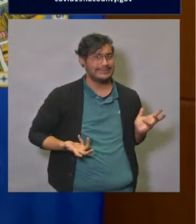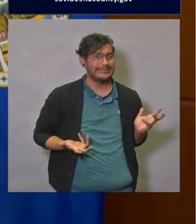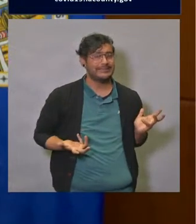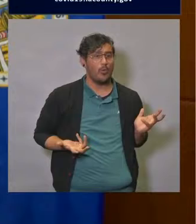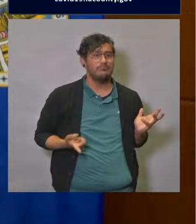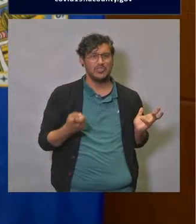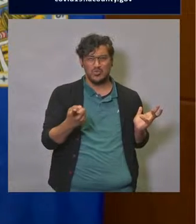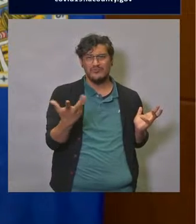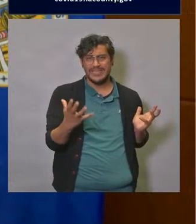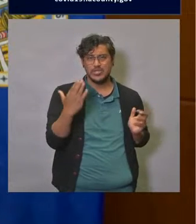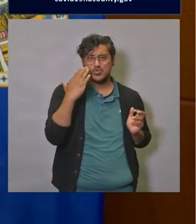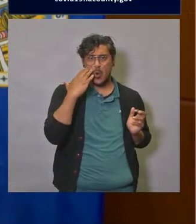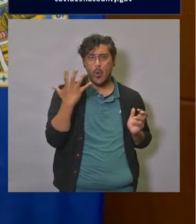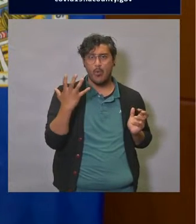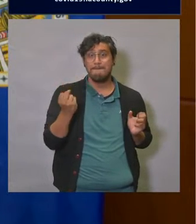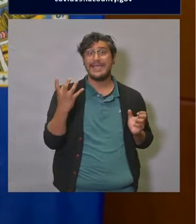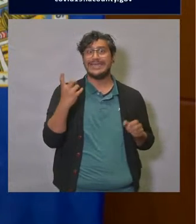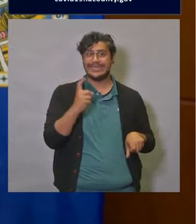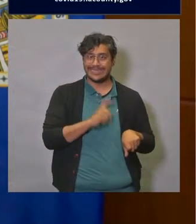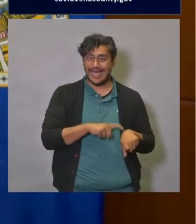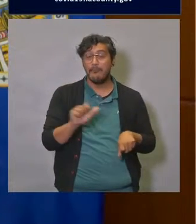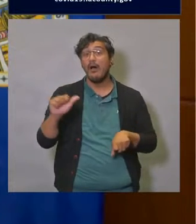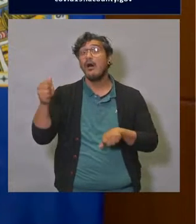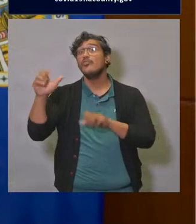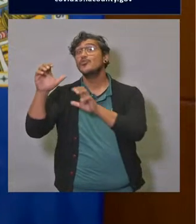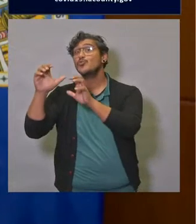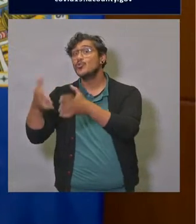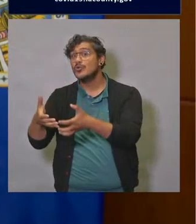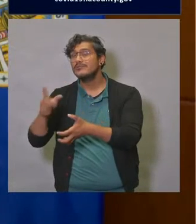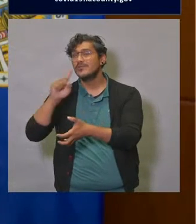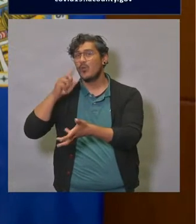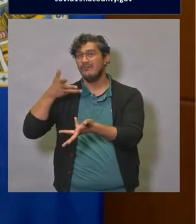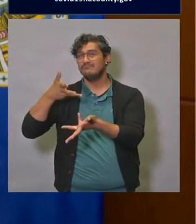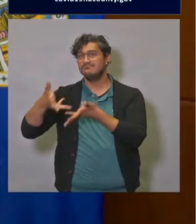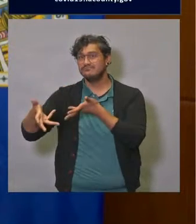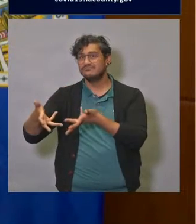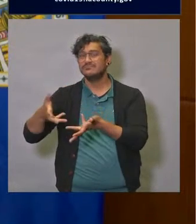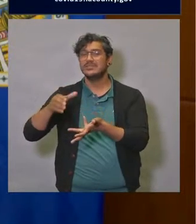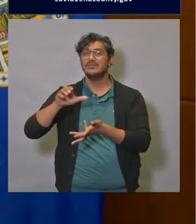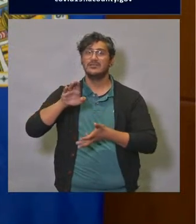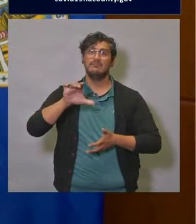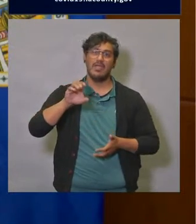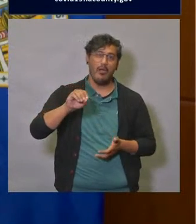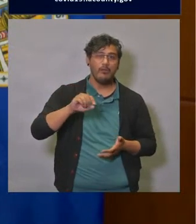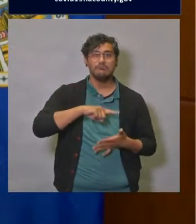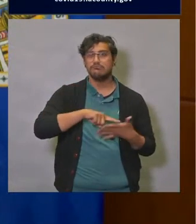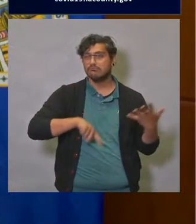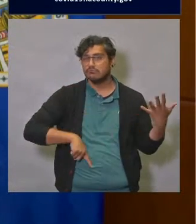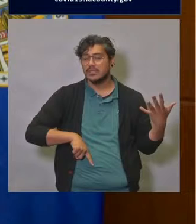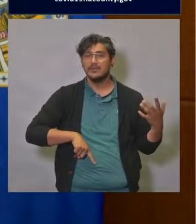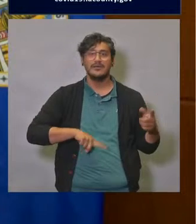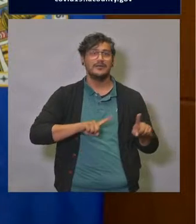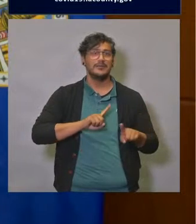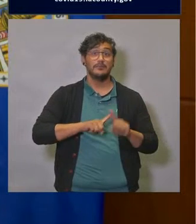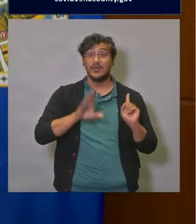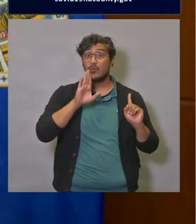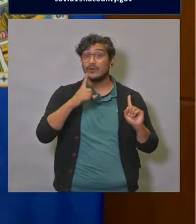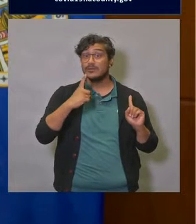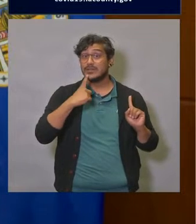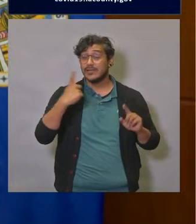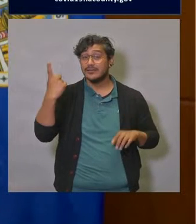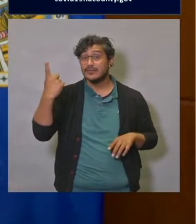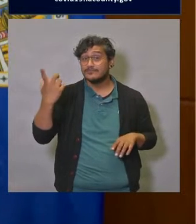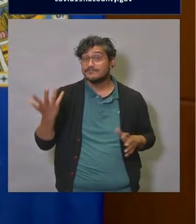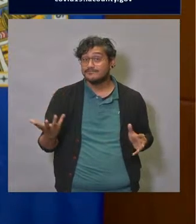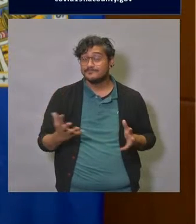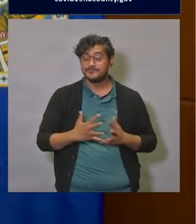there are oftentimes other groups that interact, CBOs and what have you. But I will say one thing for sure